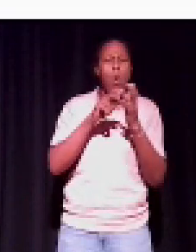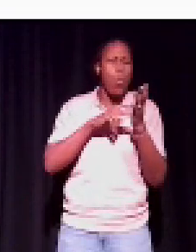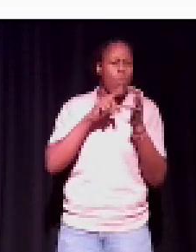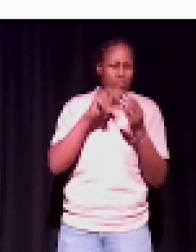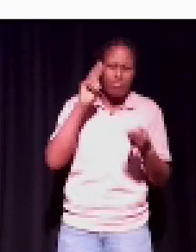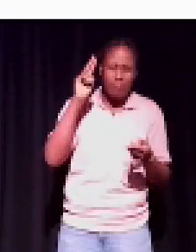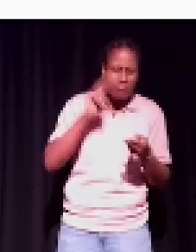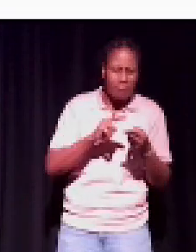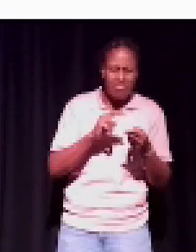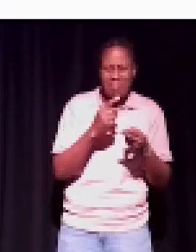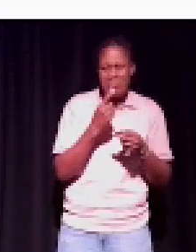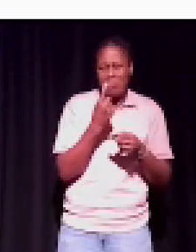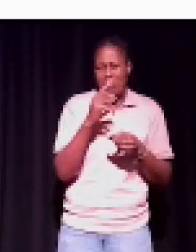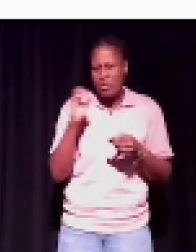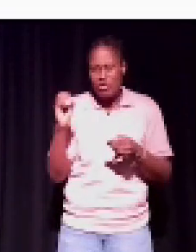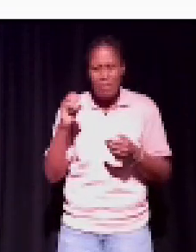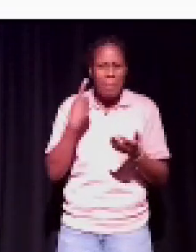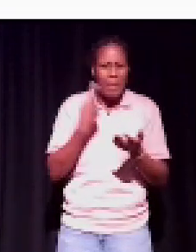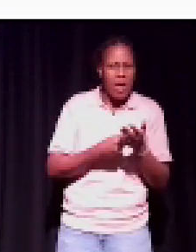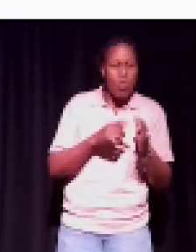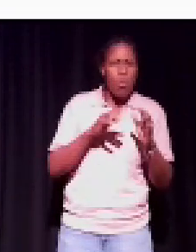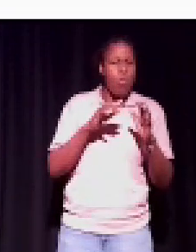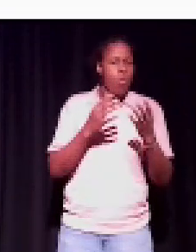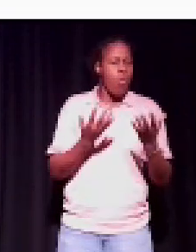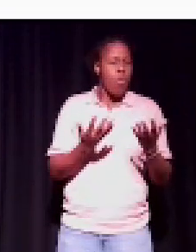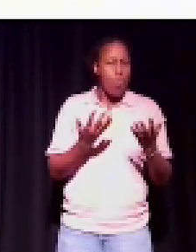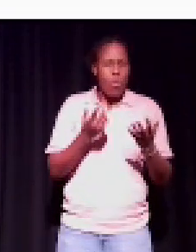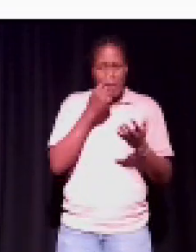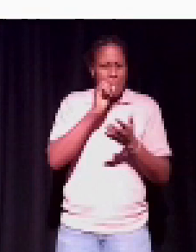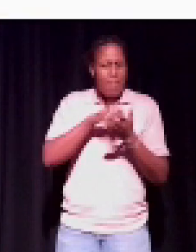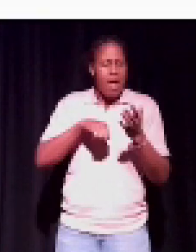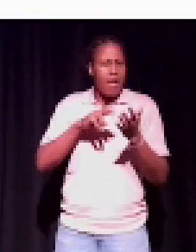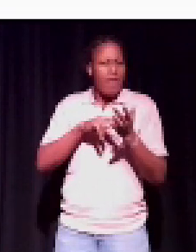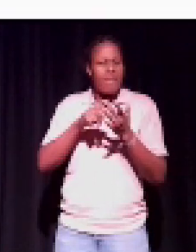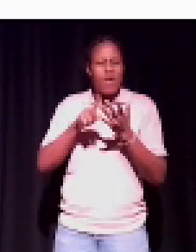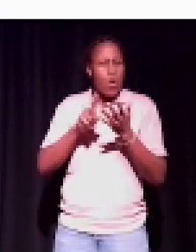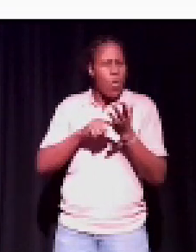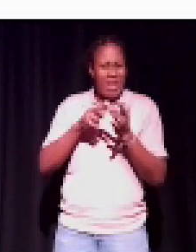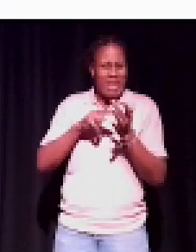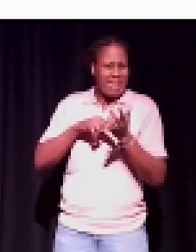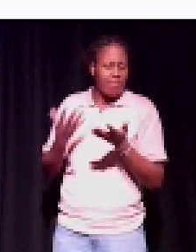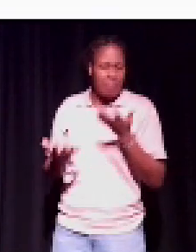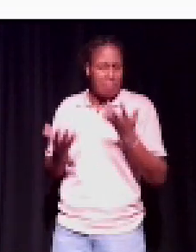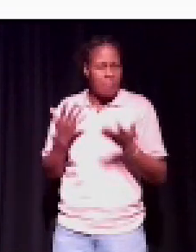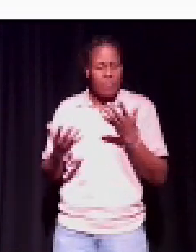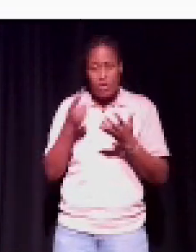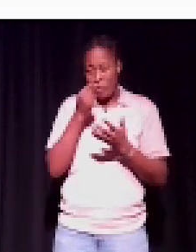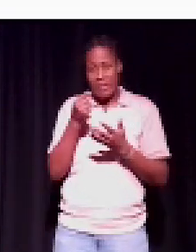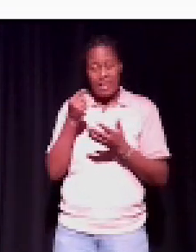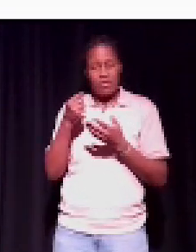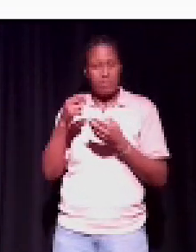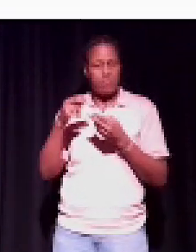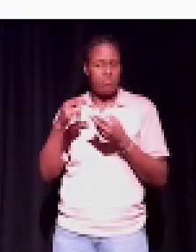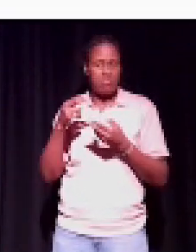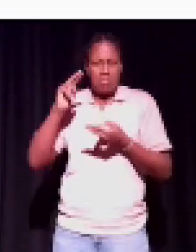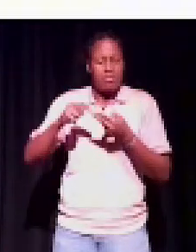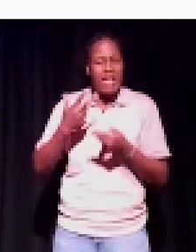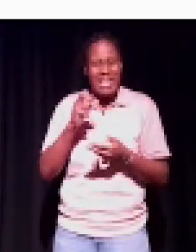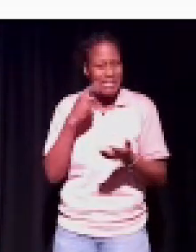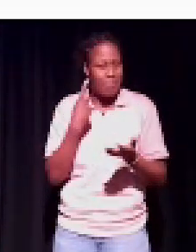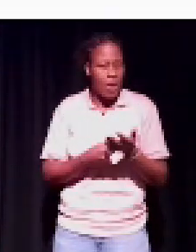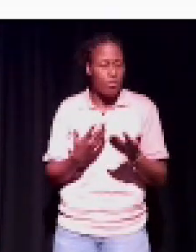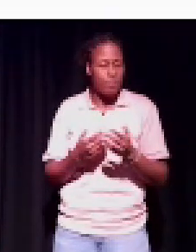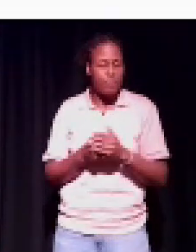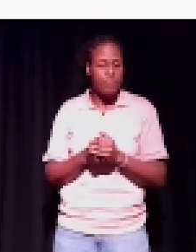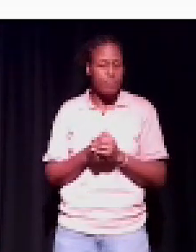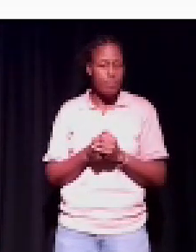you can buy a violin, a starter violin, not a great violin, but it could be £80. You know, it won't be very much. But